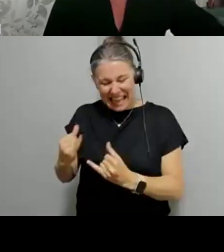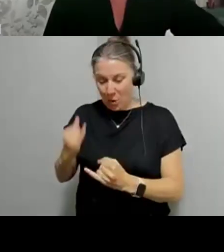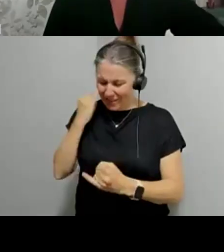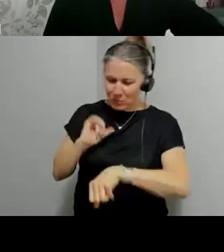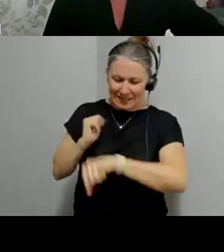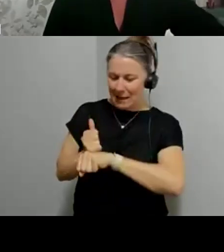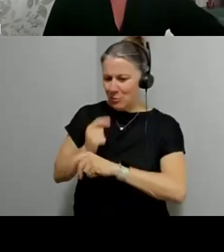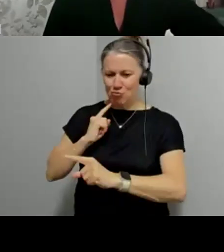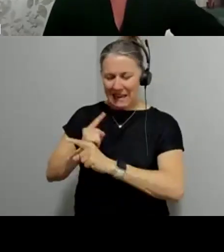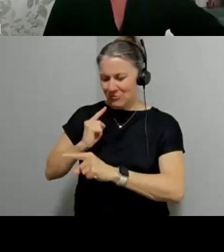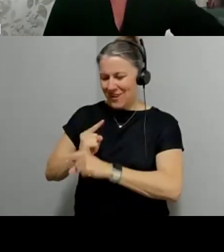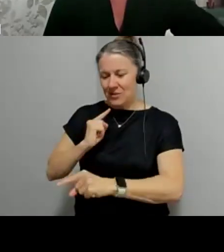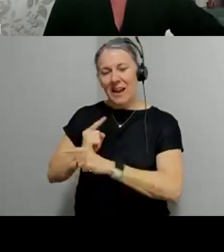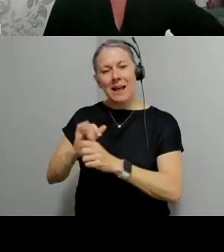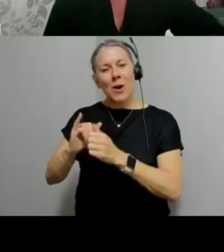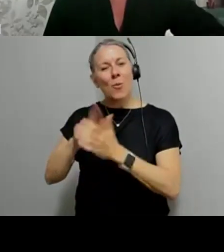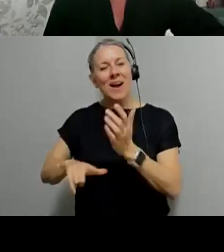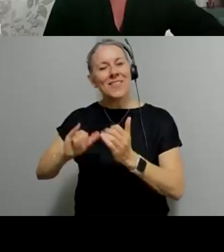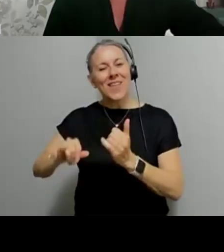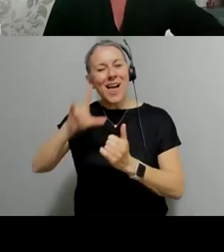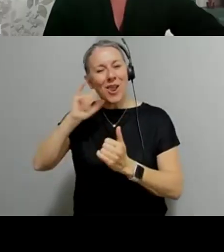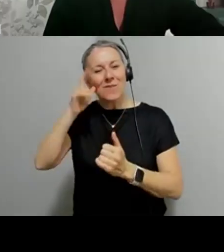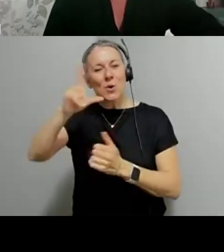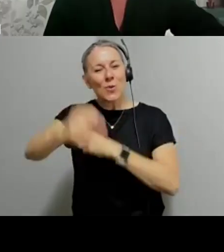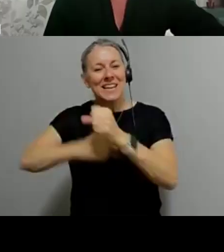against elder abuse and neglect? Give us a bit of hope here.